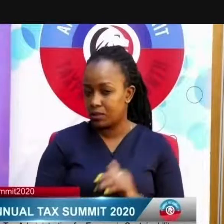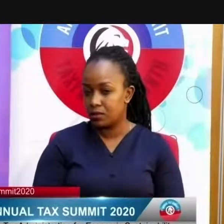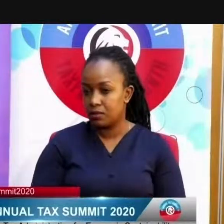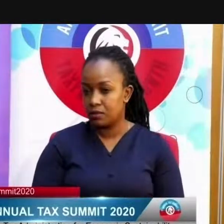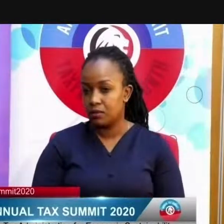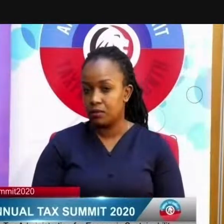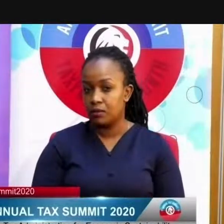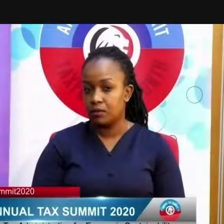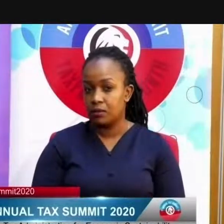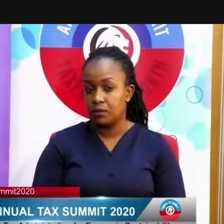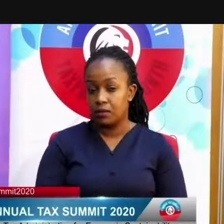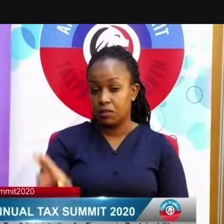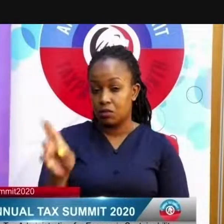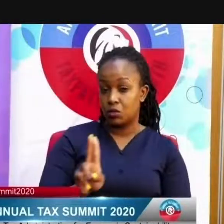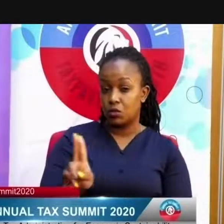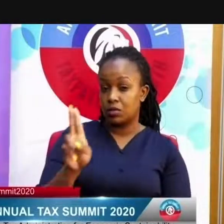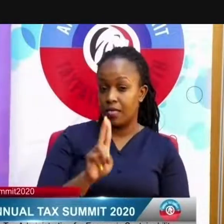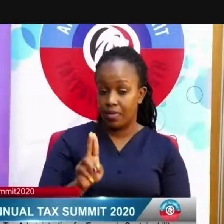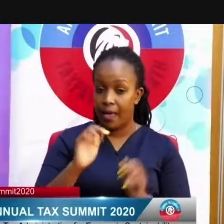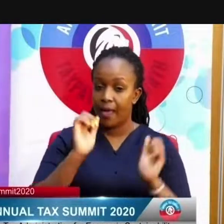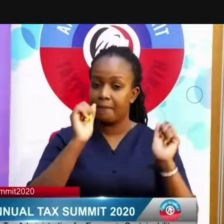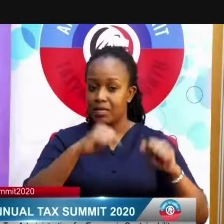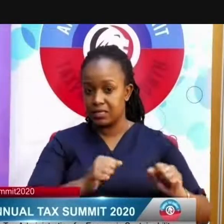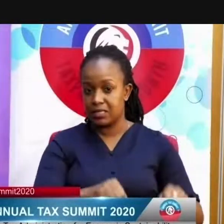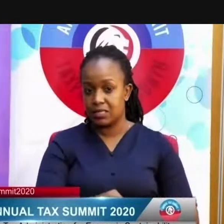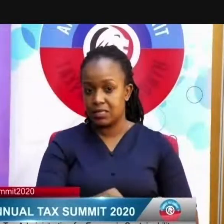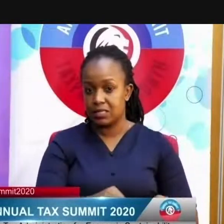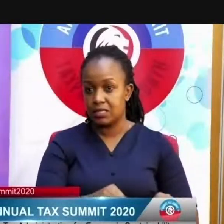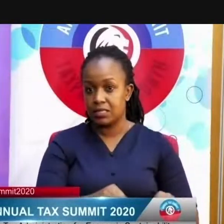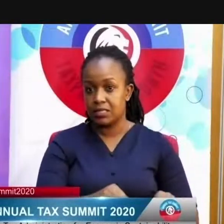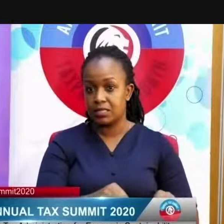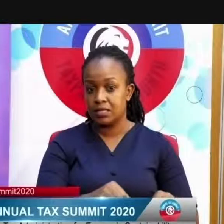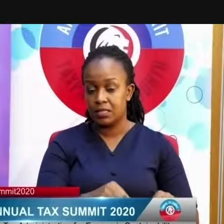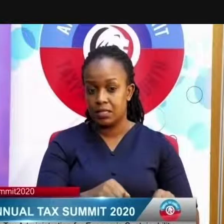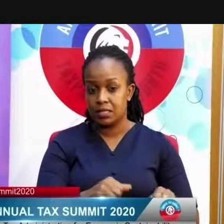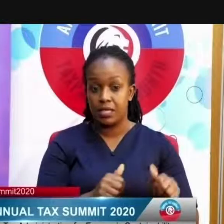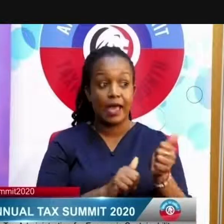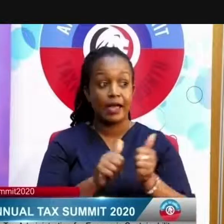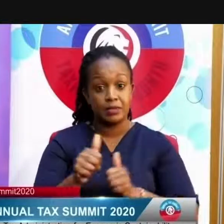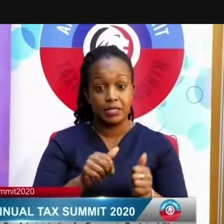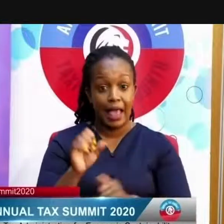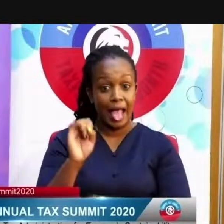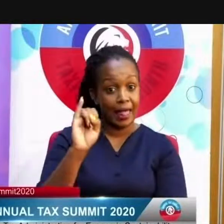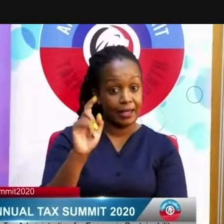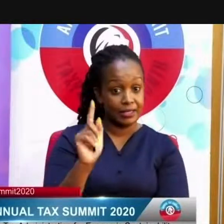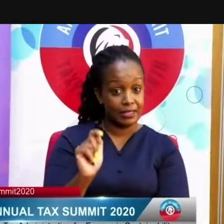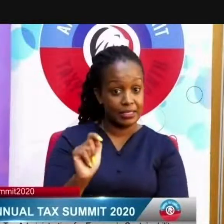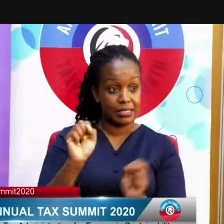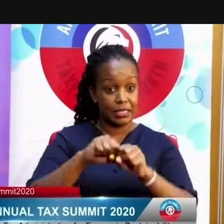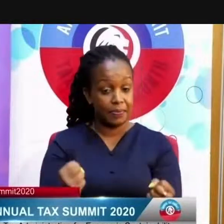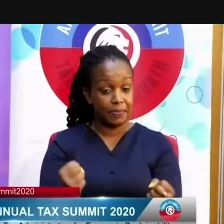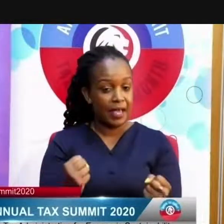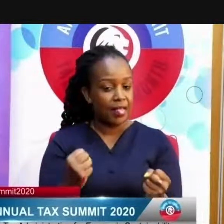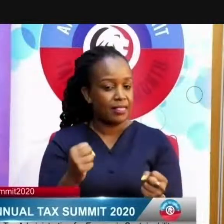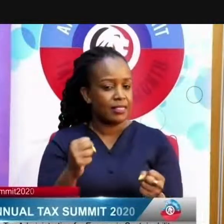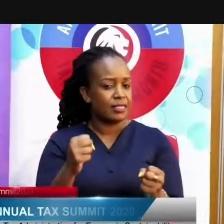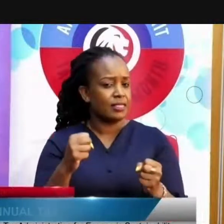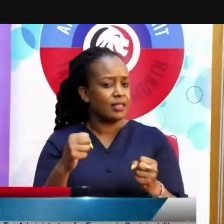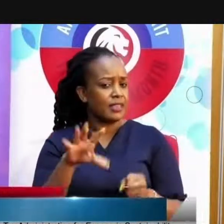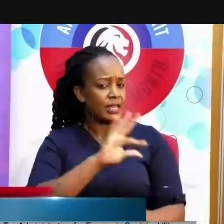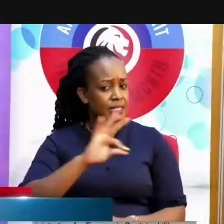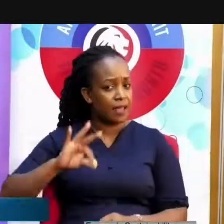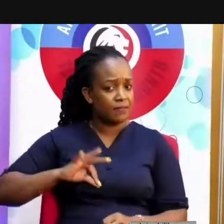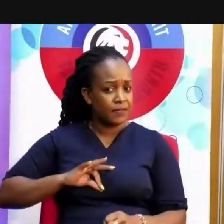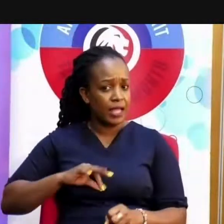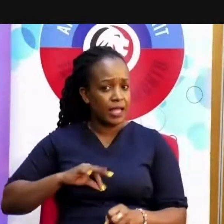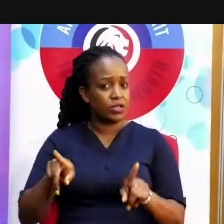using the agility, the revenue administration IT system, the staff, the distribution and